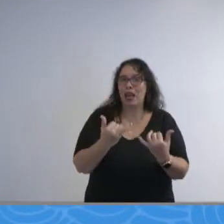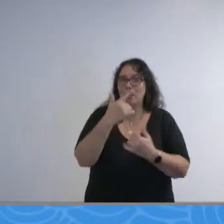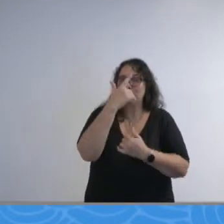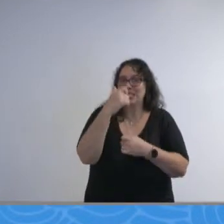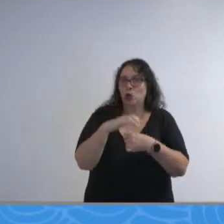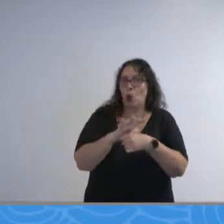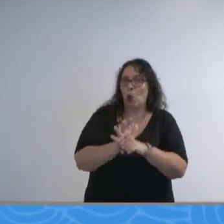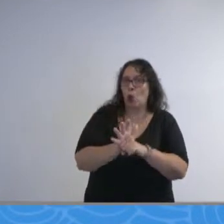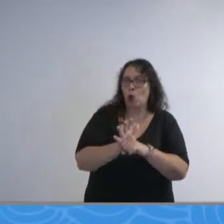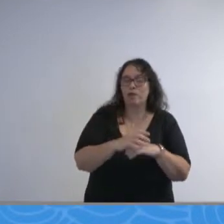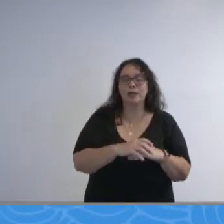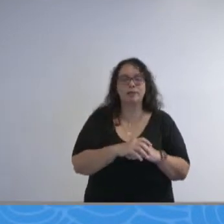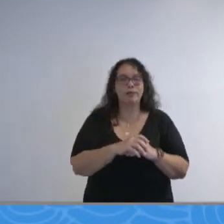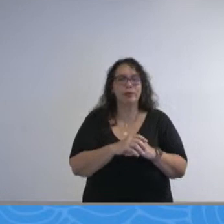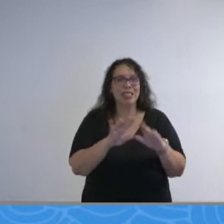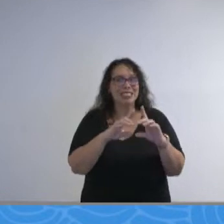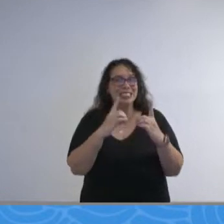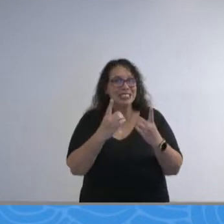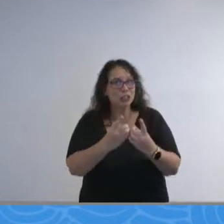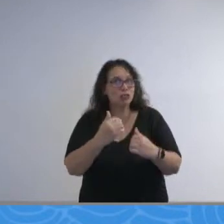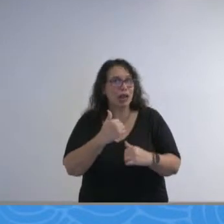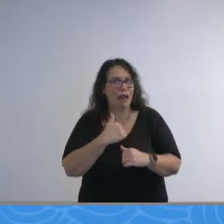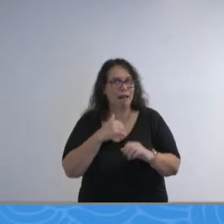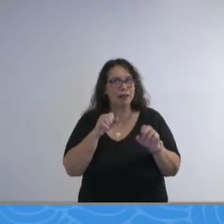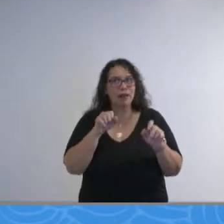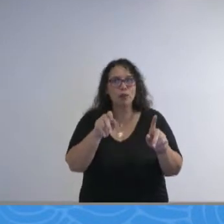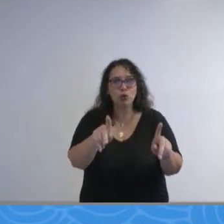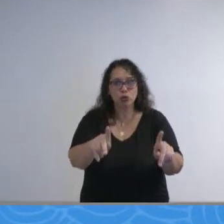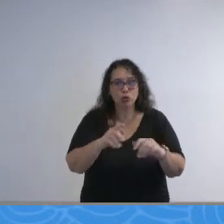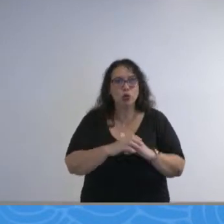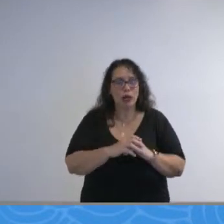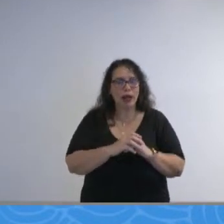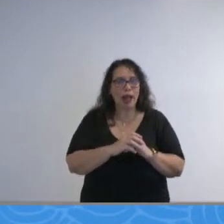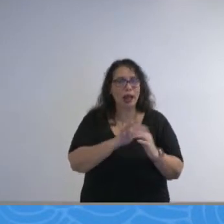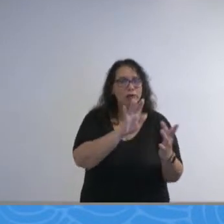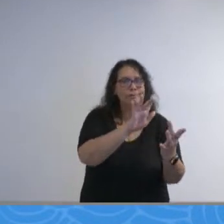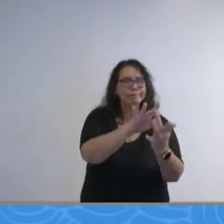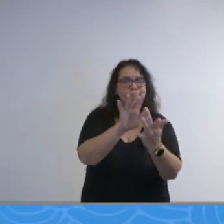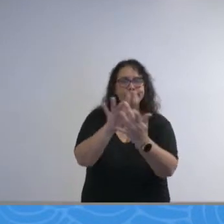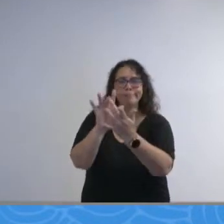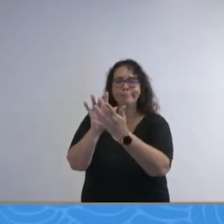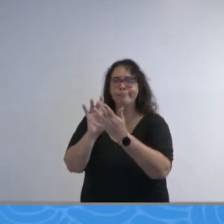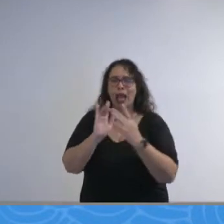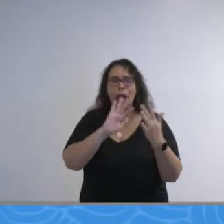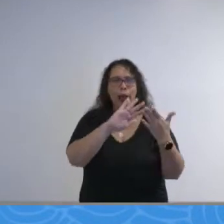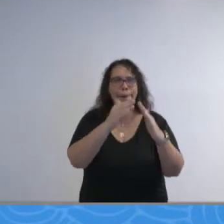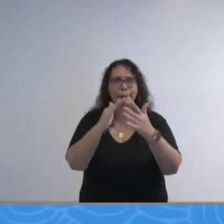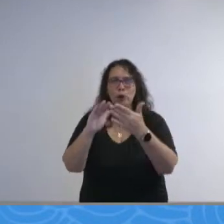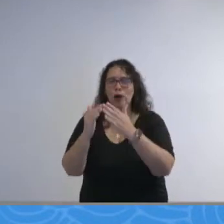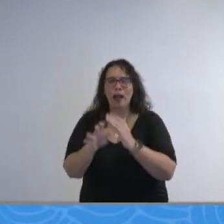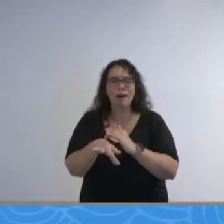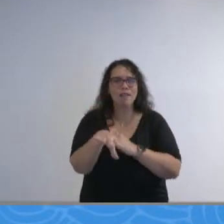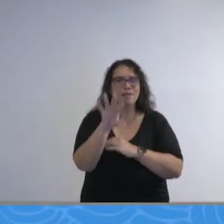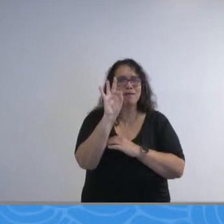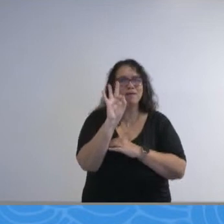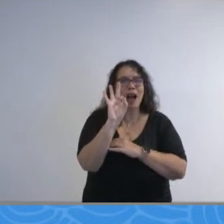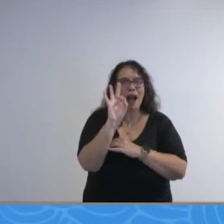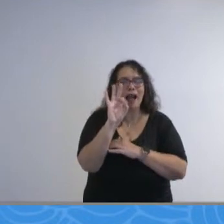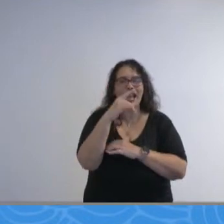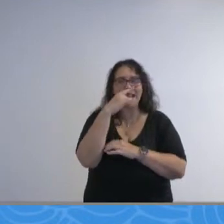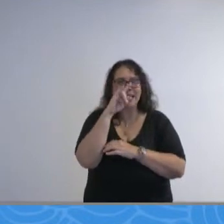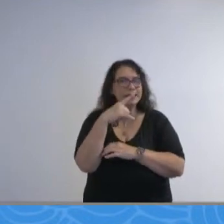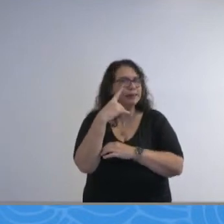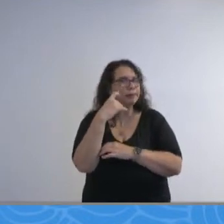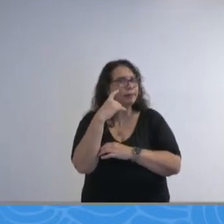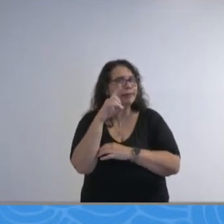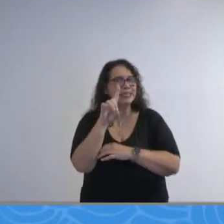COVID. The district does have an opportunity to go out into the community, find these kids with a suspected disability